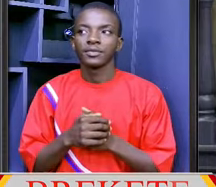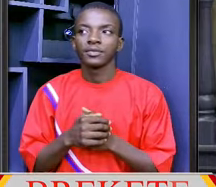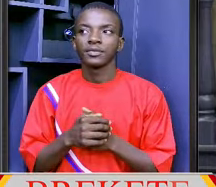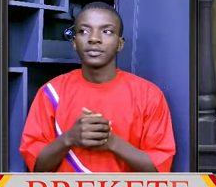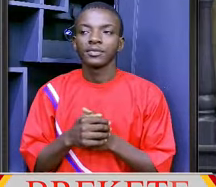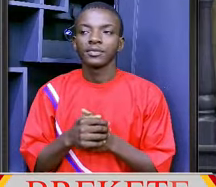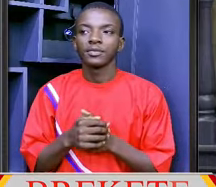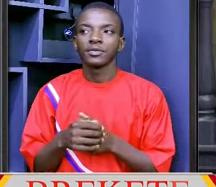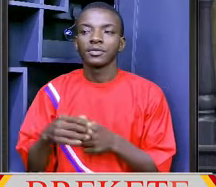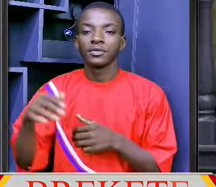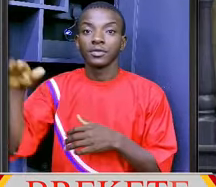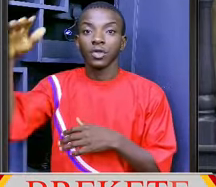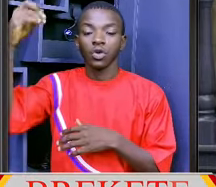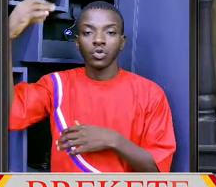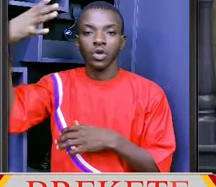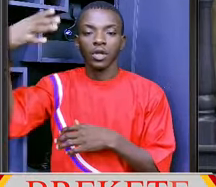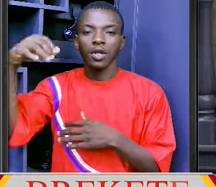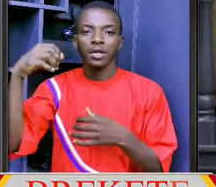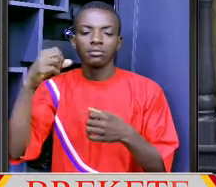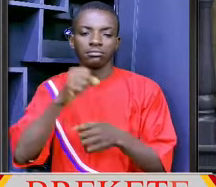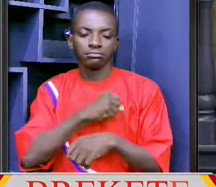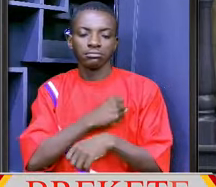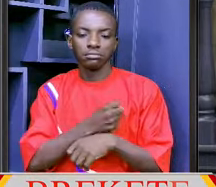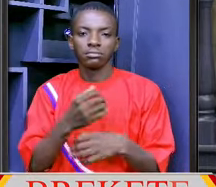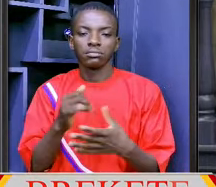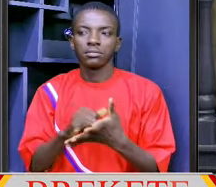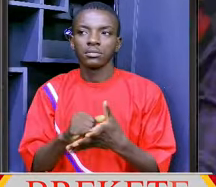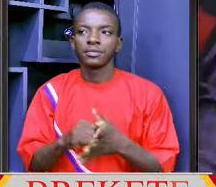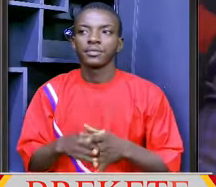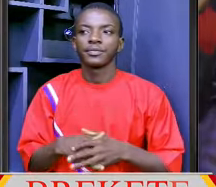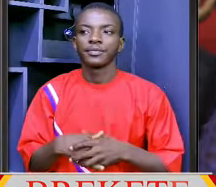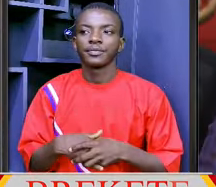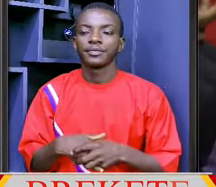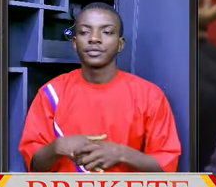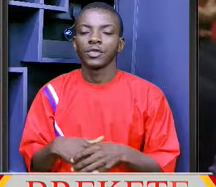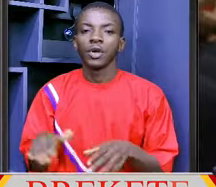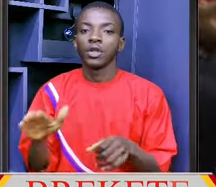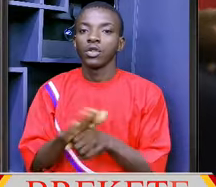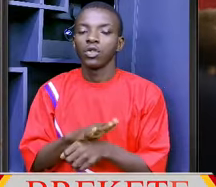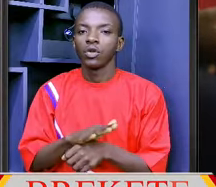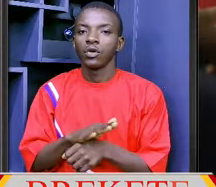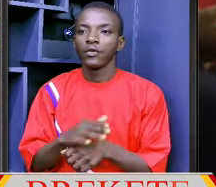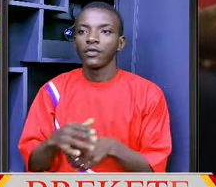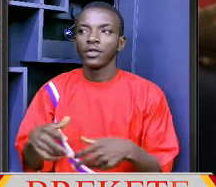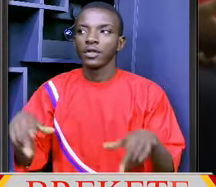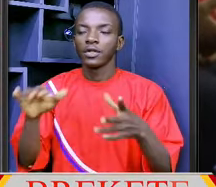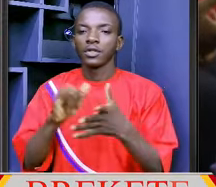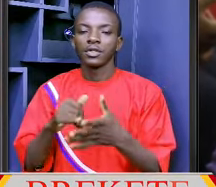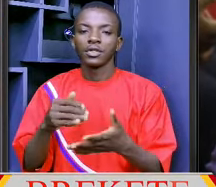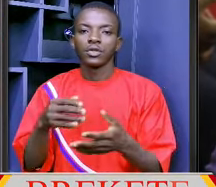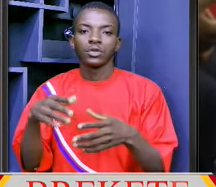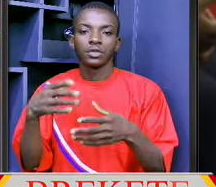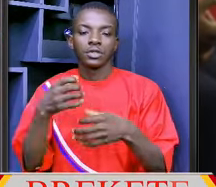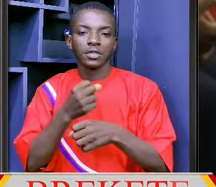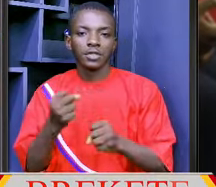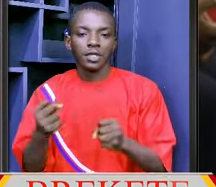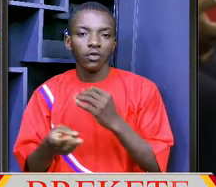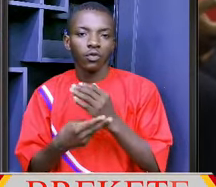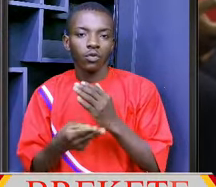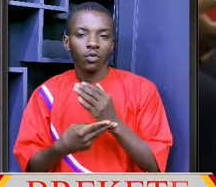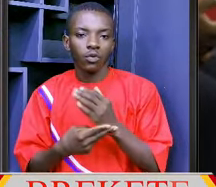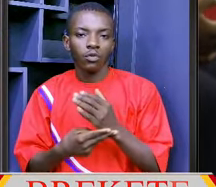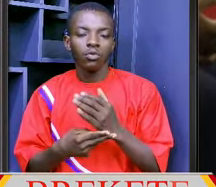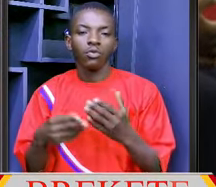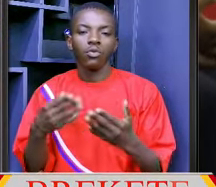put solar panel now the solar type. All right, sir. We go put enough tank. Thank we you, go sir. Store water. Yes, sir. Even